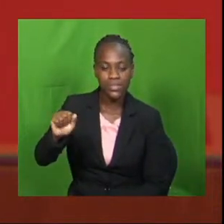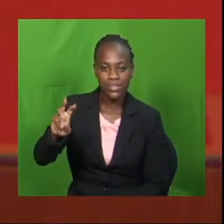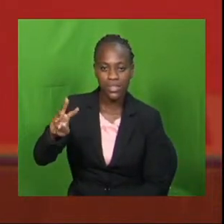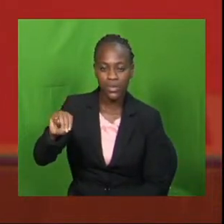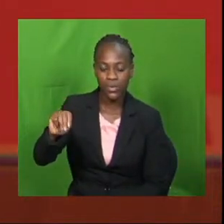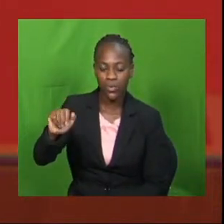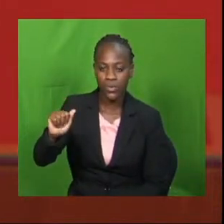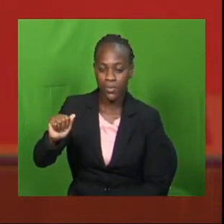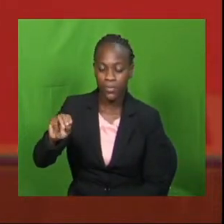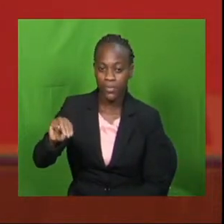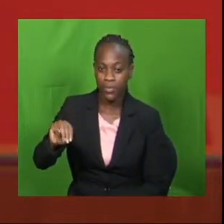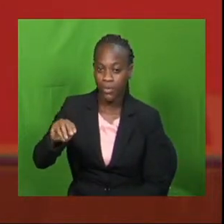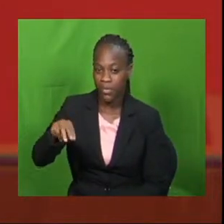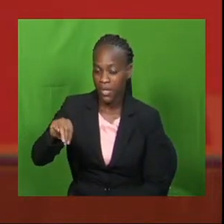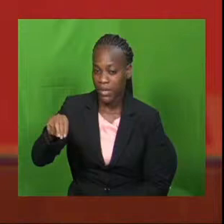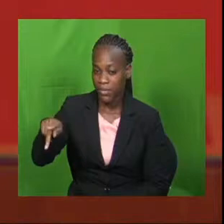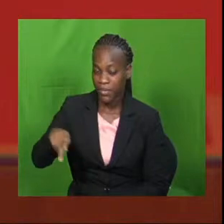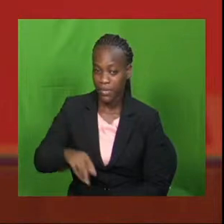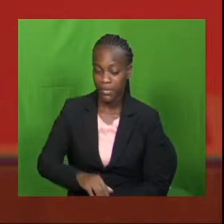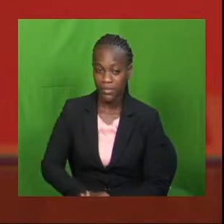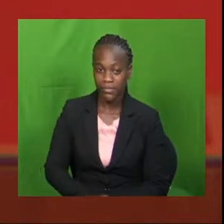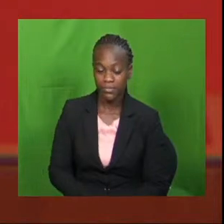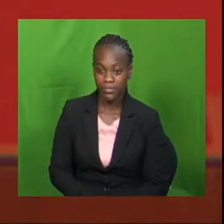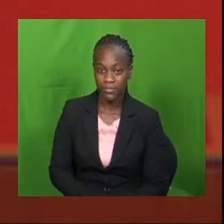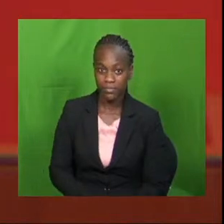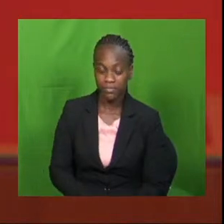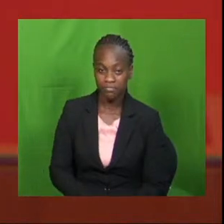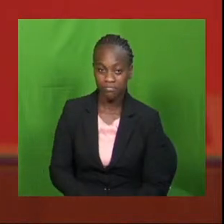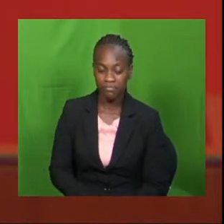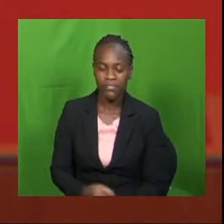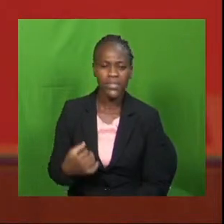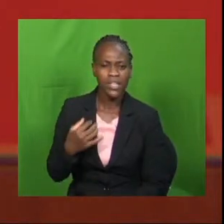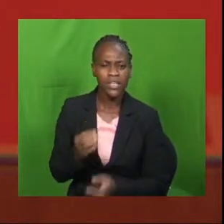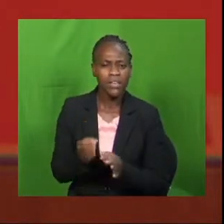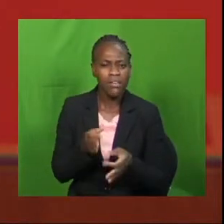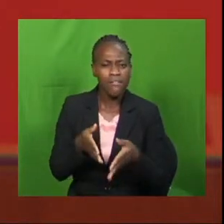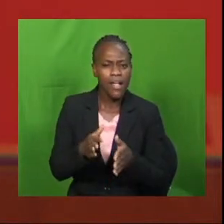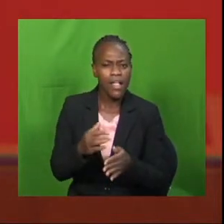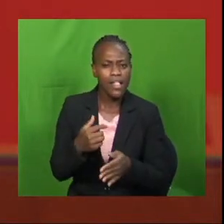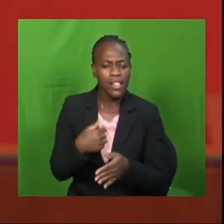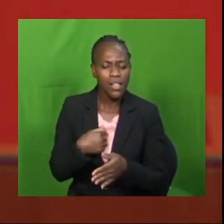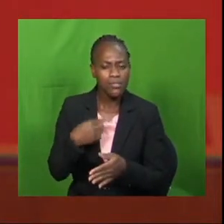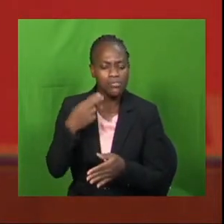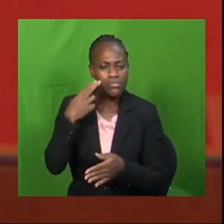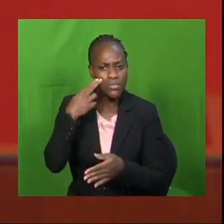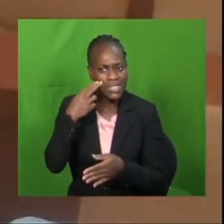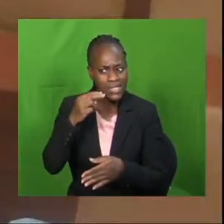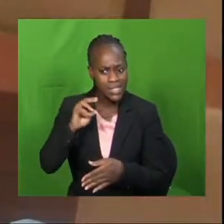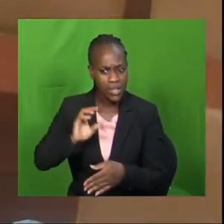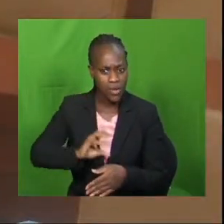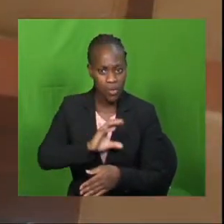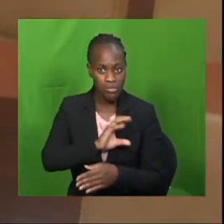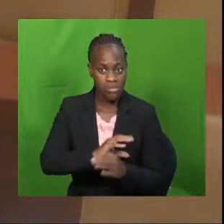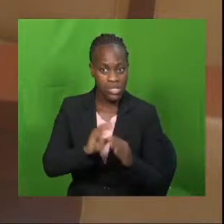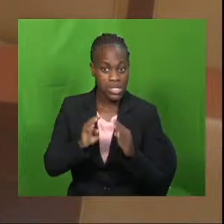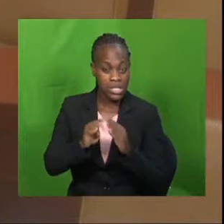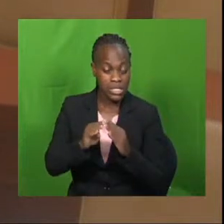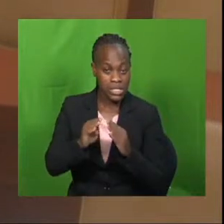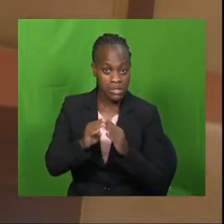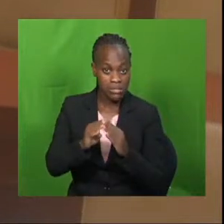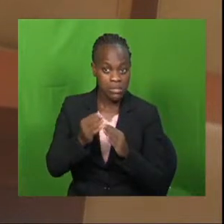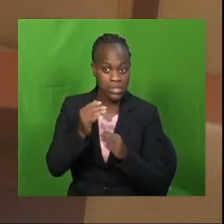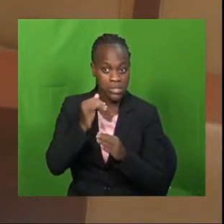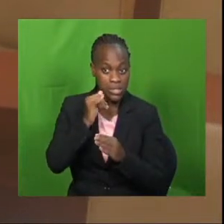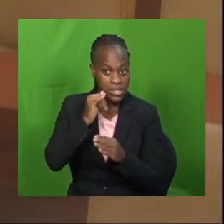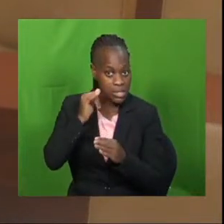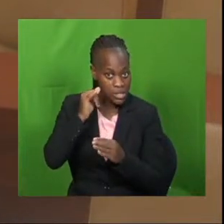Speaker, if you may indulge me, I've seen a number of committees that met and rarely